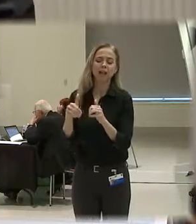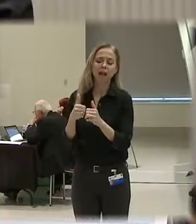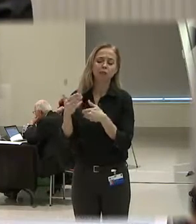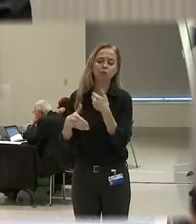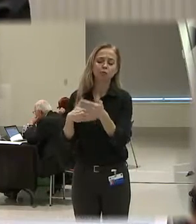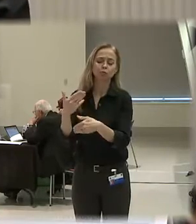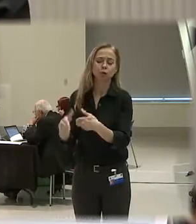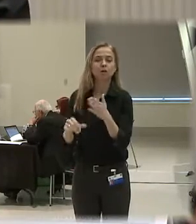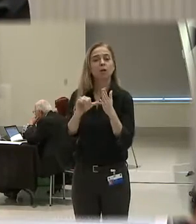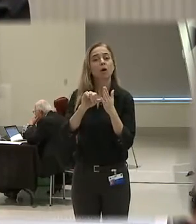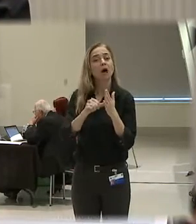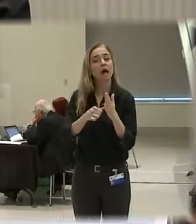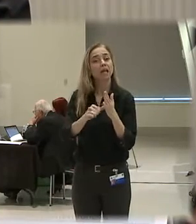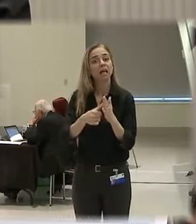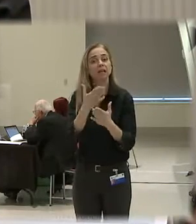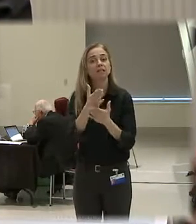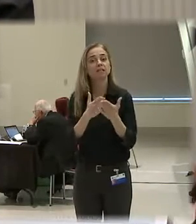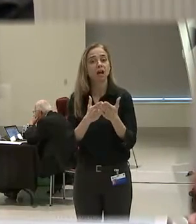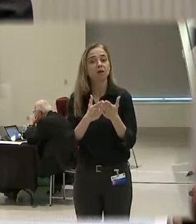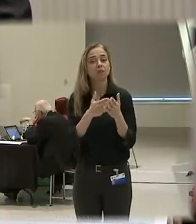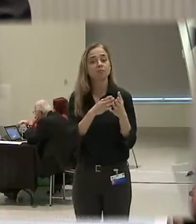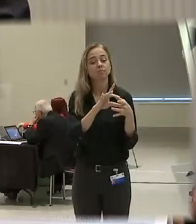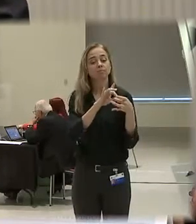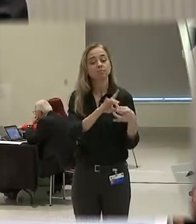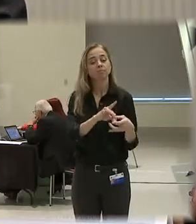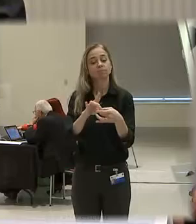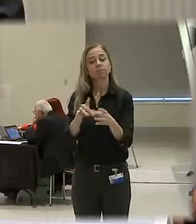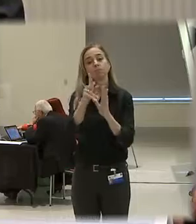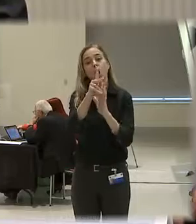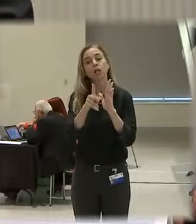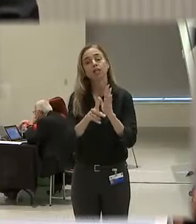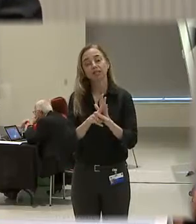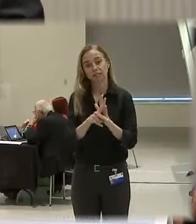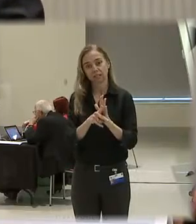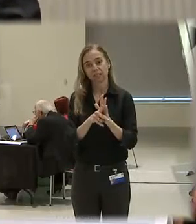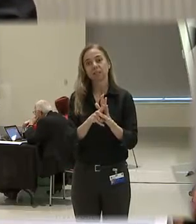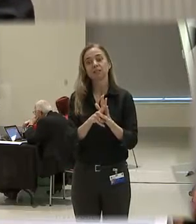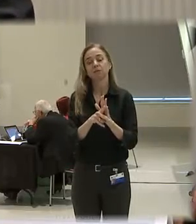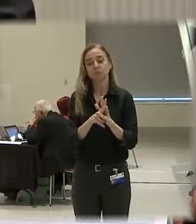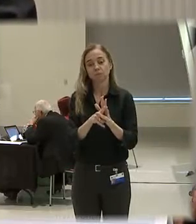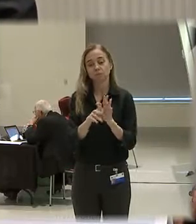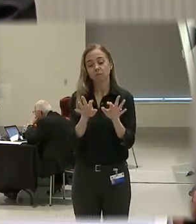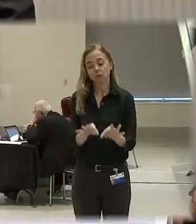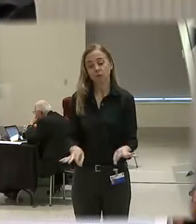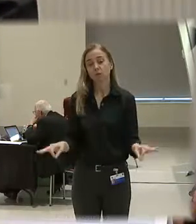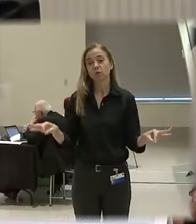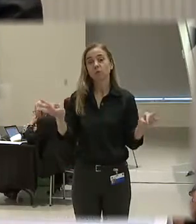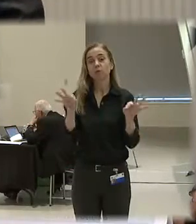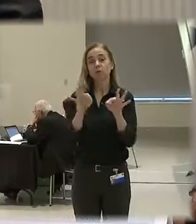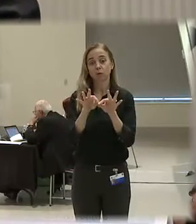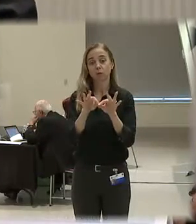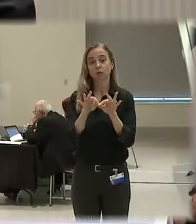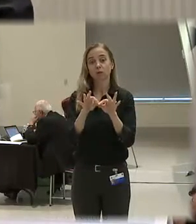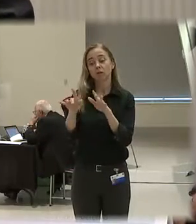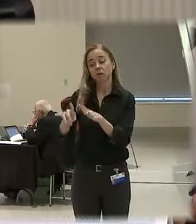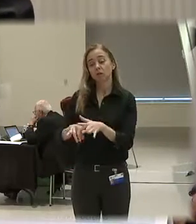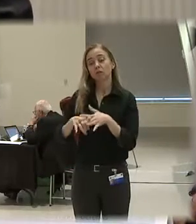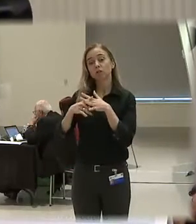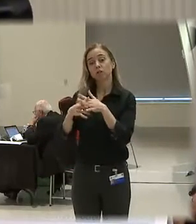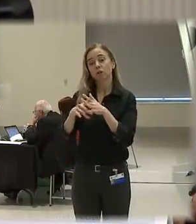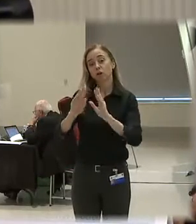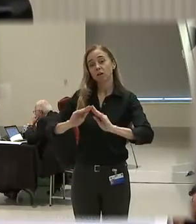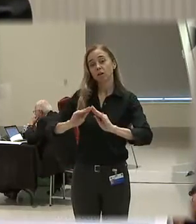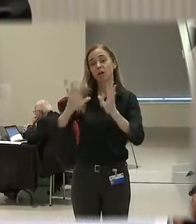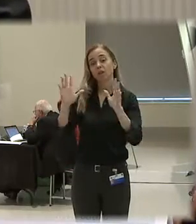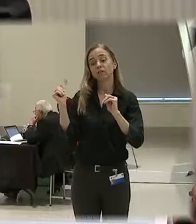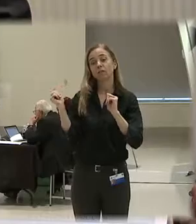will highlight some of the aspects of our policy which I think are particularly important, starting with, obviously,